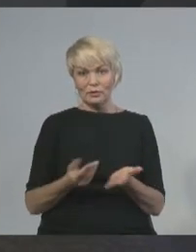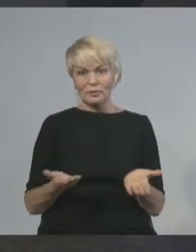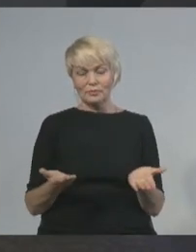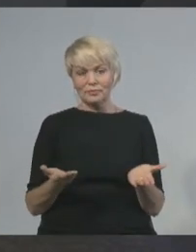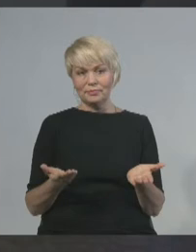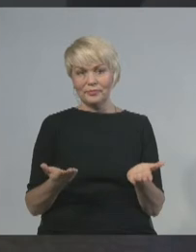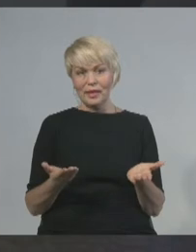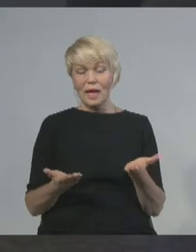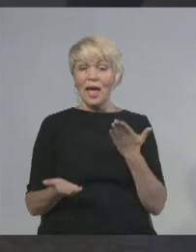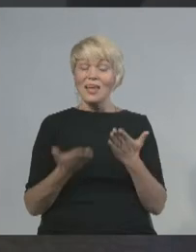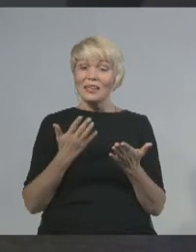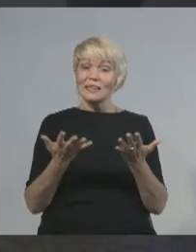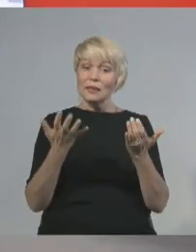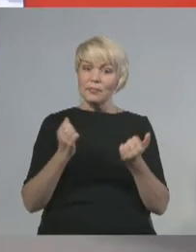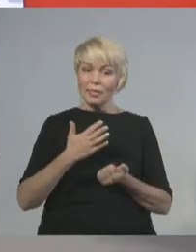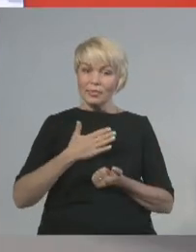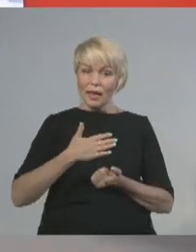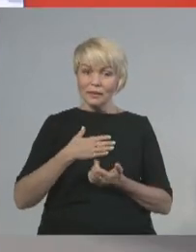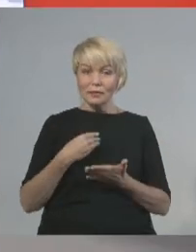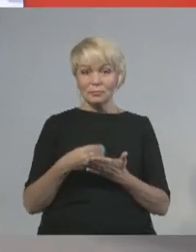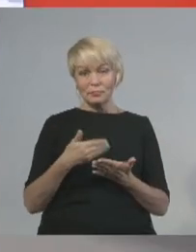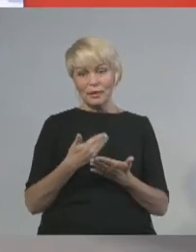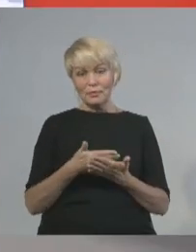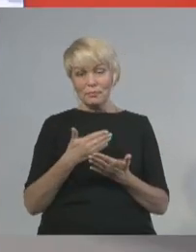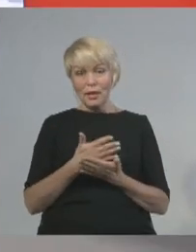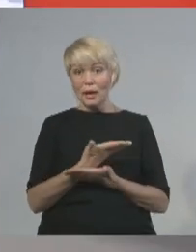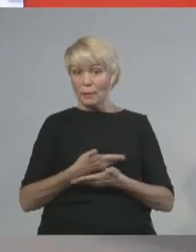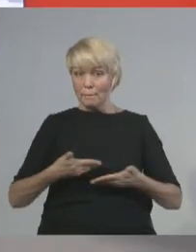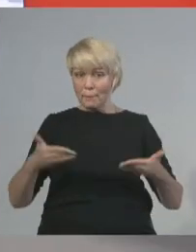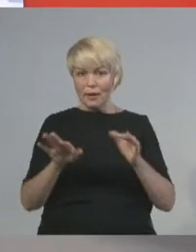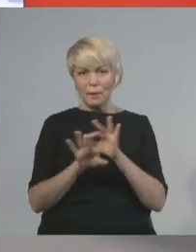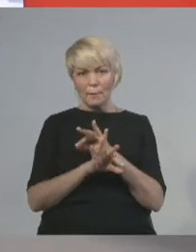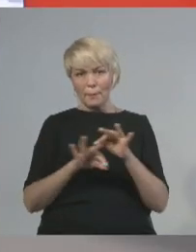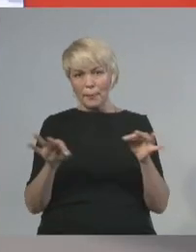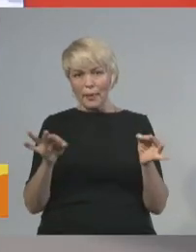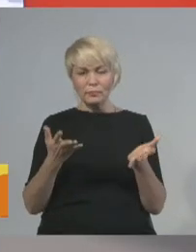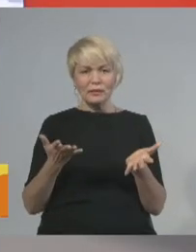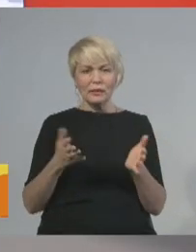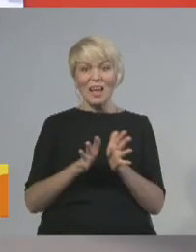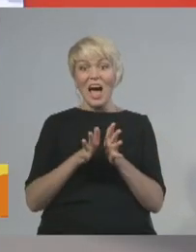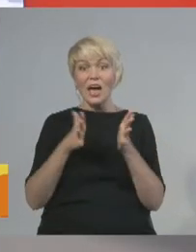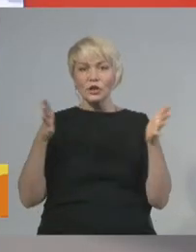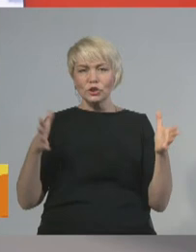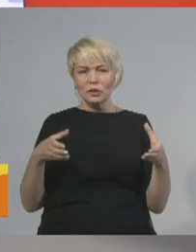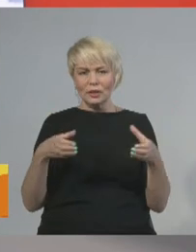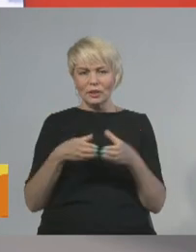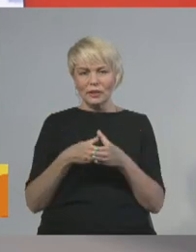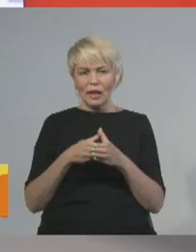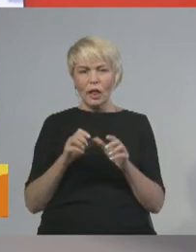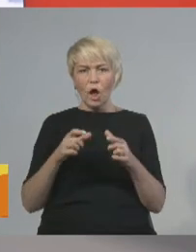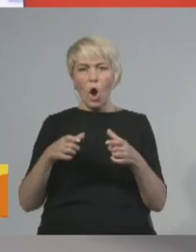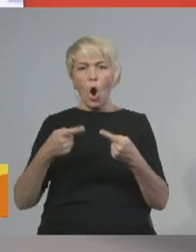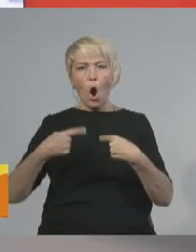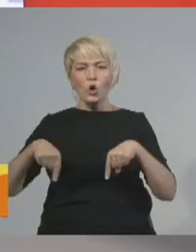loss in revenues in our experience in our case so we